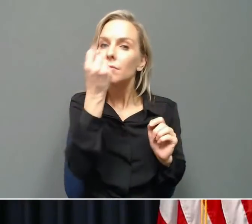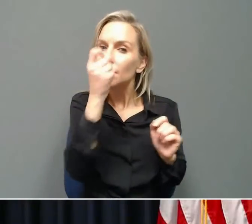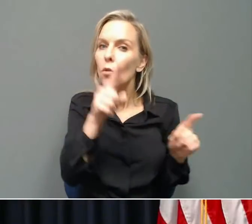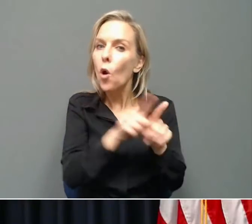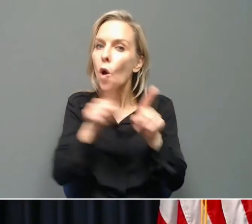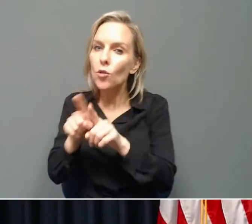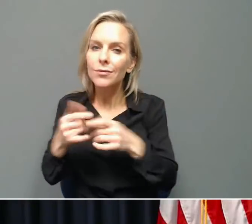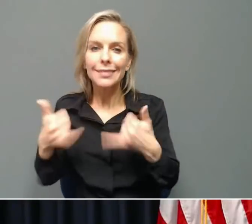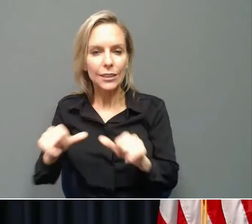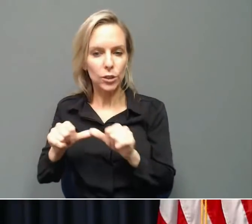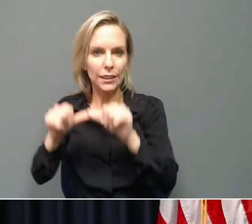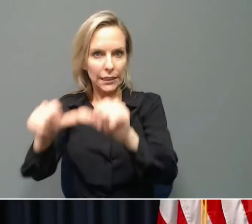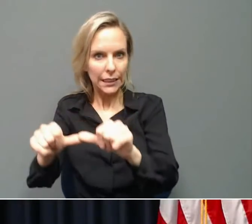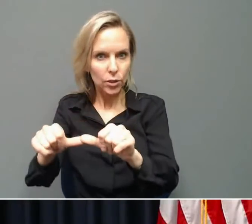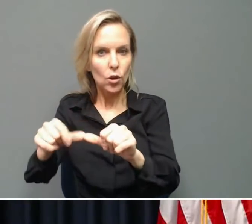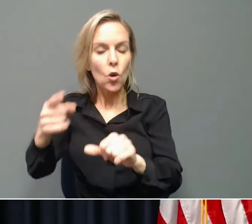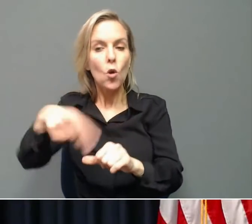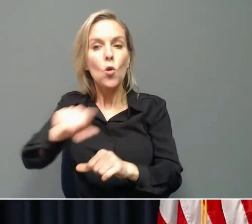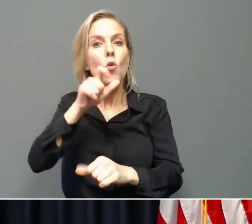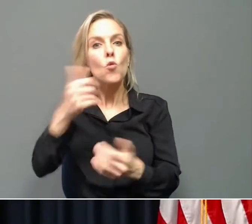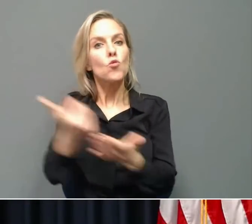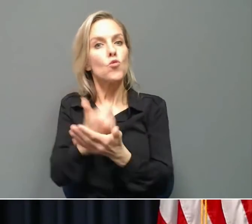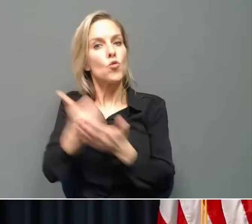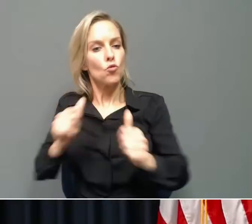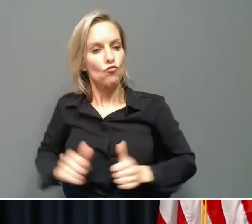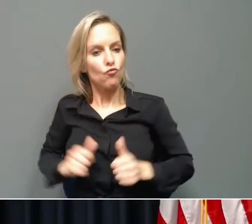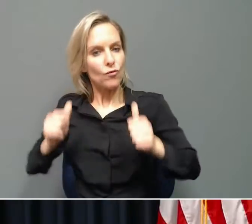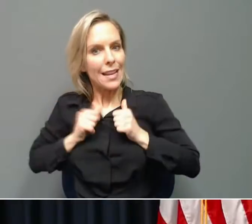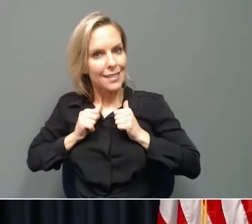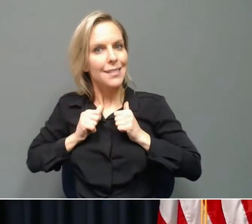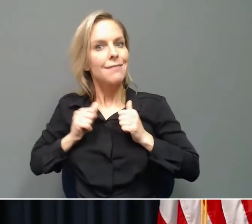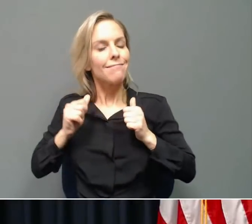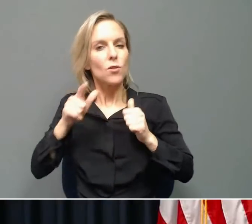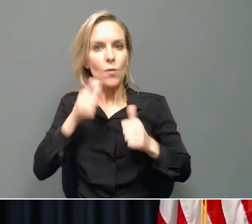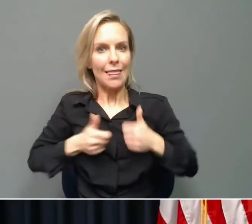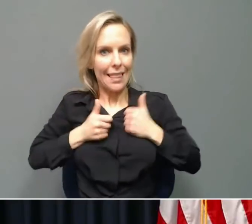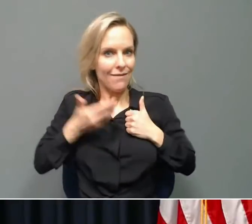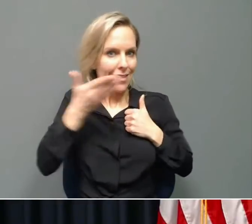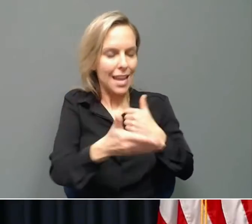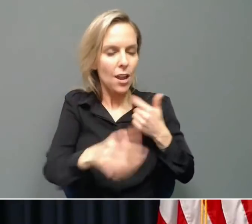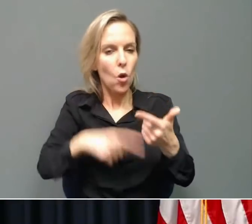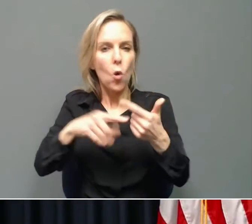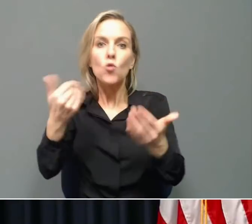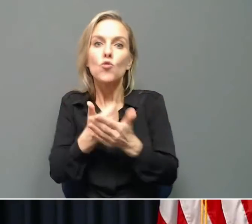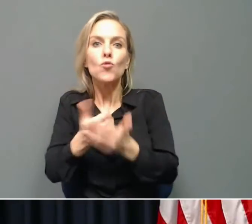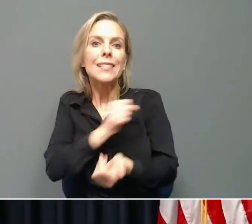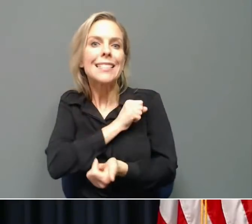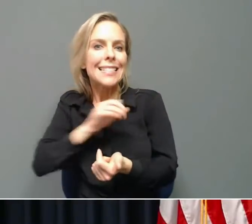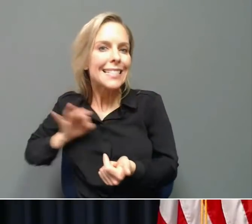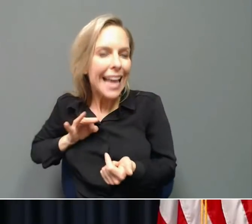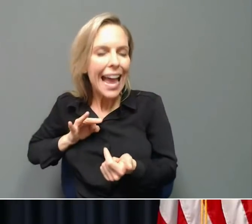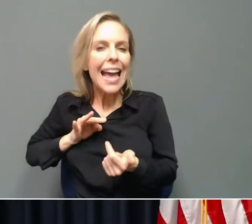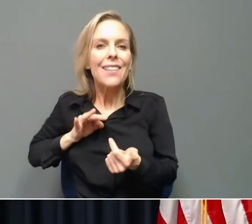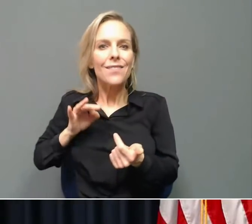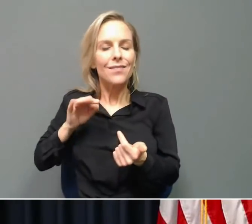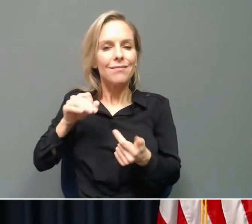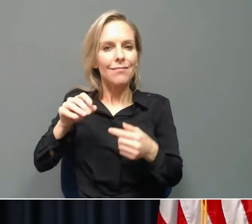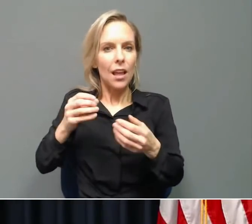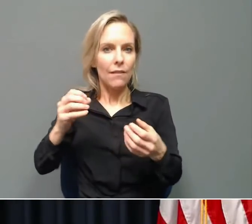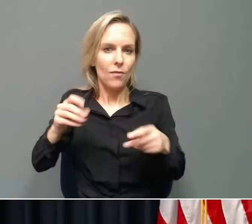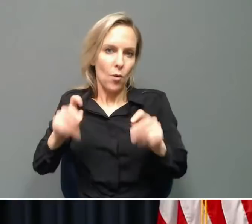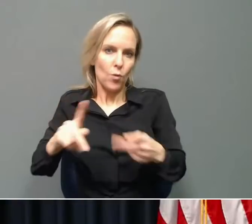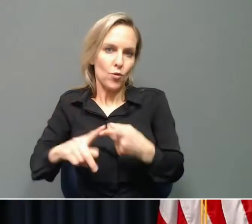about new residents who come in and new staff who come in to long-term care centers. It's tough, therefore, to get